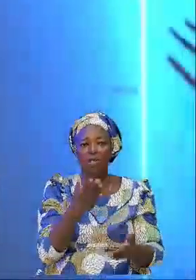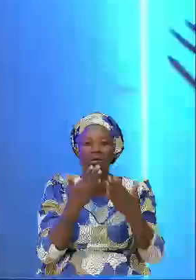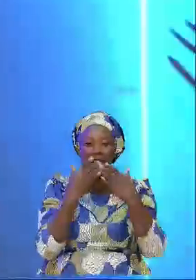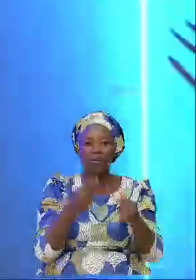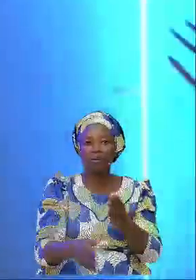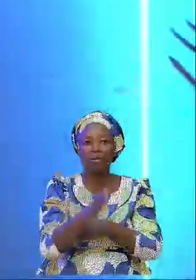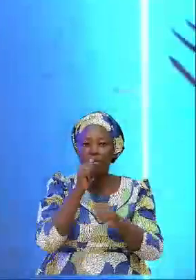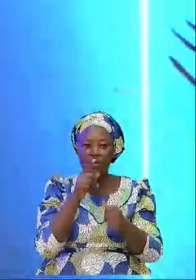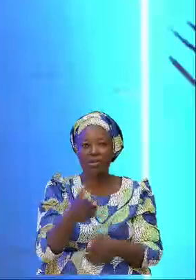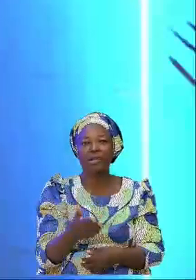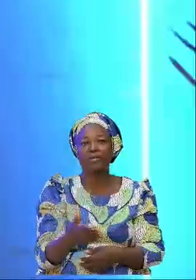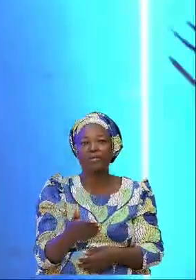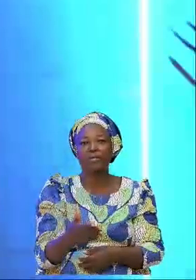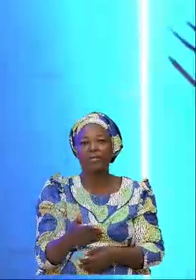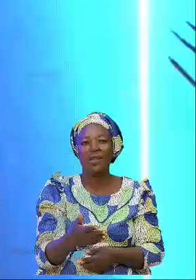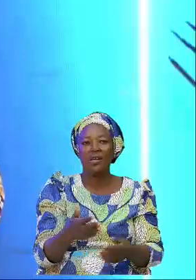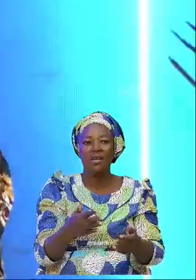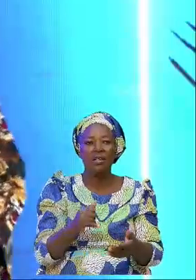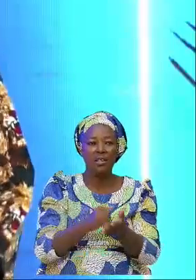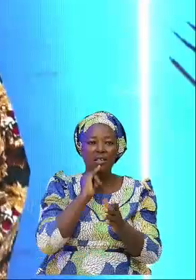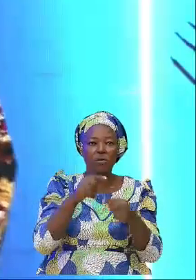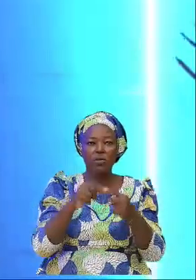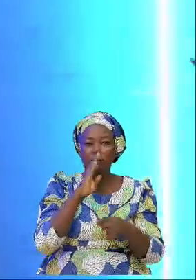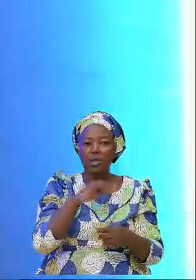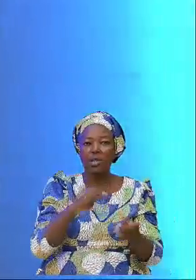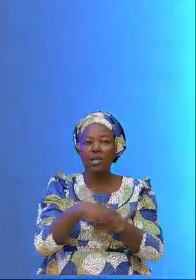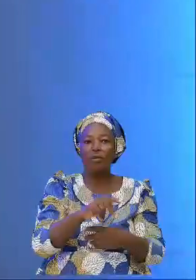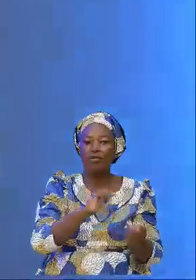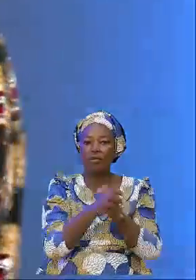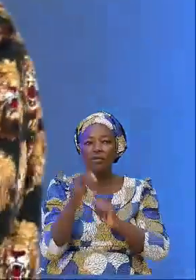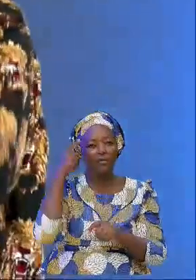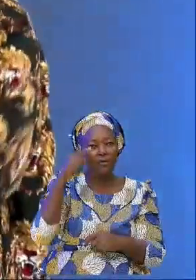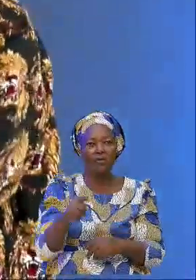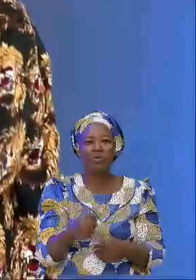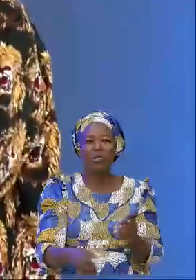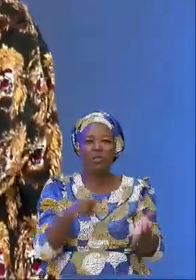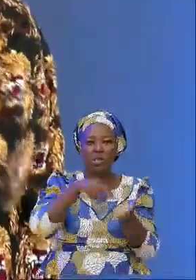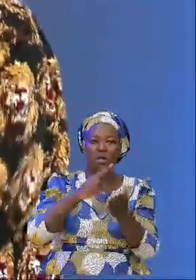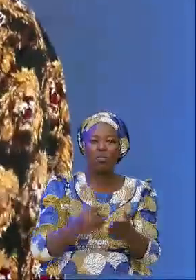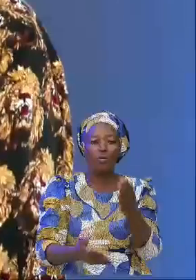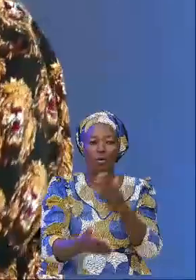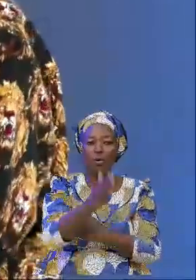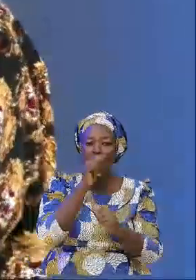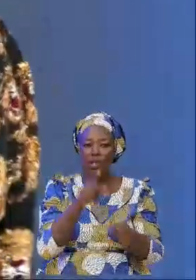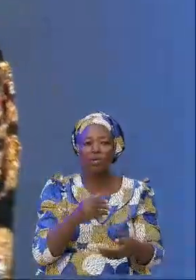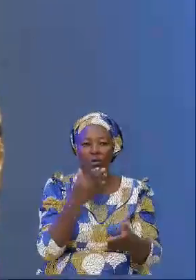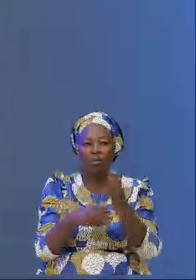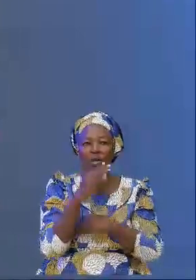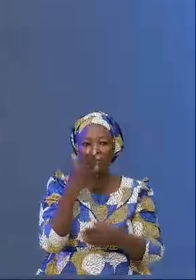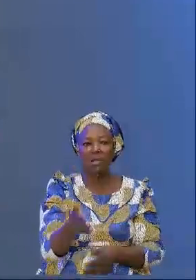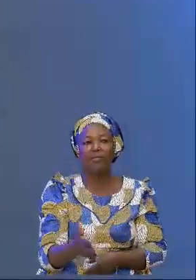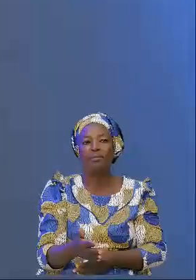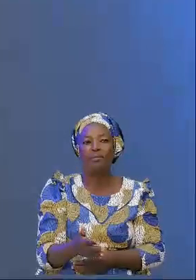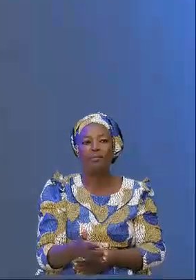The Lord is waiting for you. God bless you there. God bless you there. Thank you. God bless you there. It's going to be a day of transformation for you. Stand